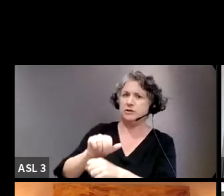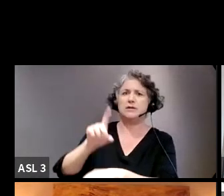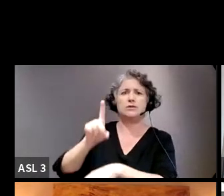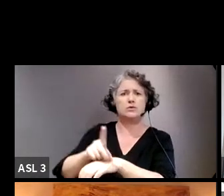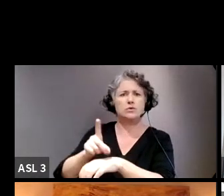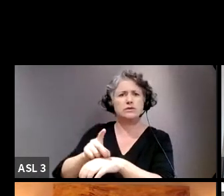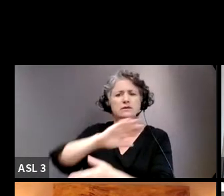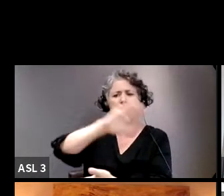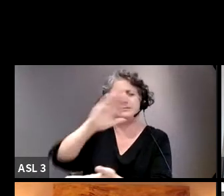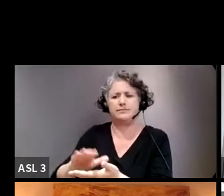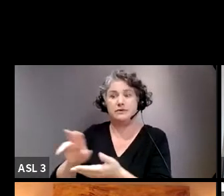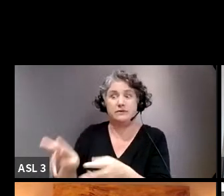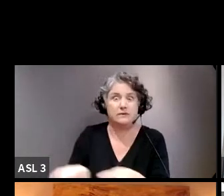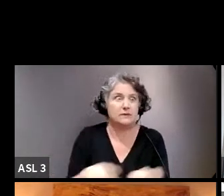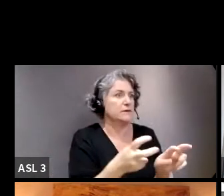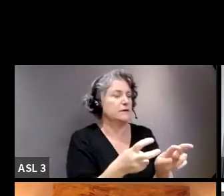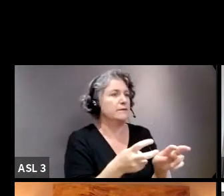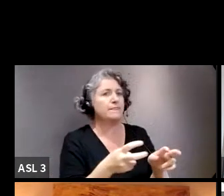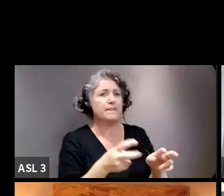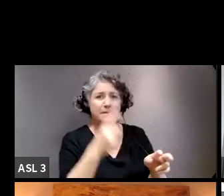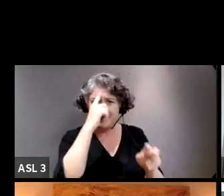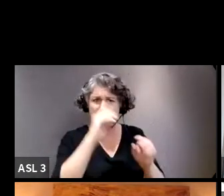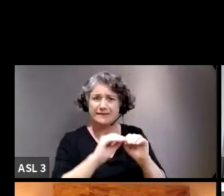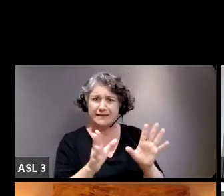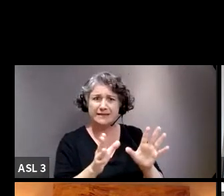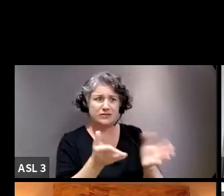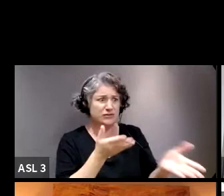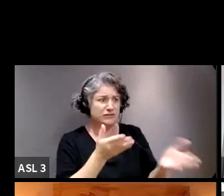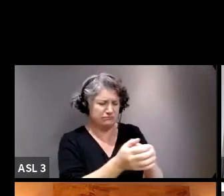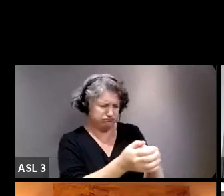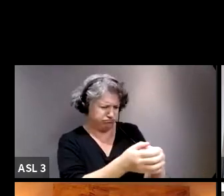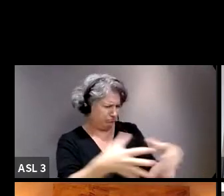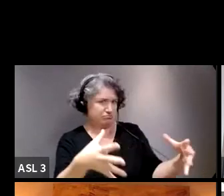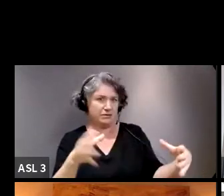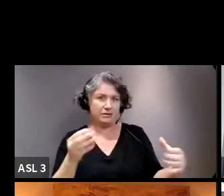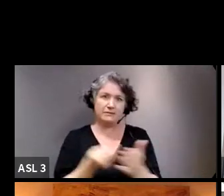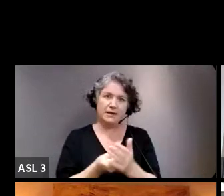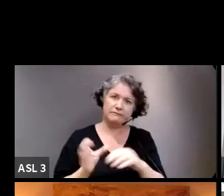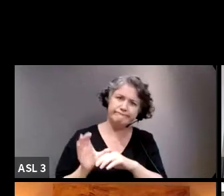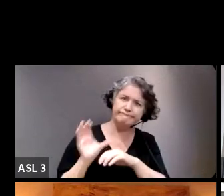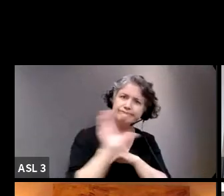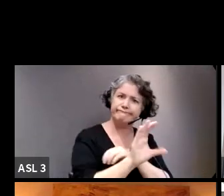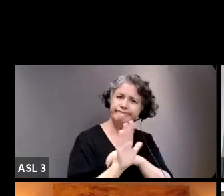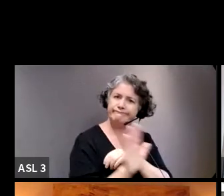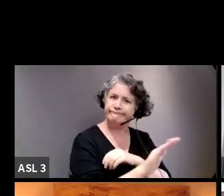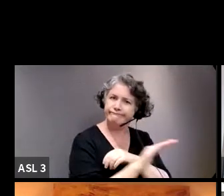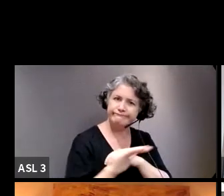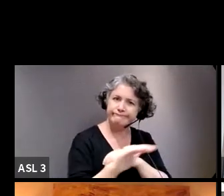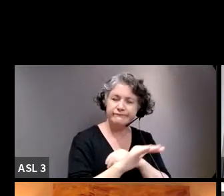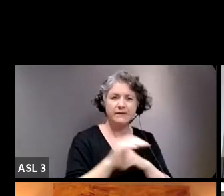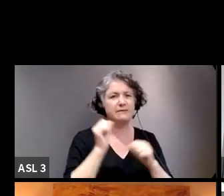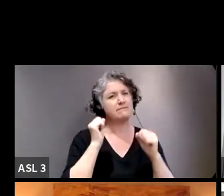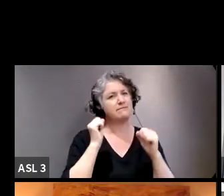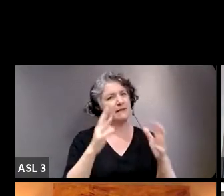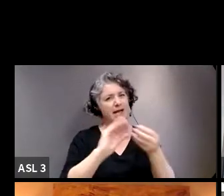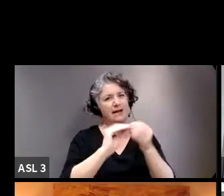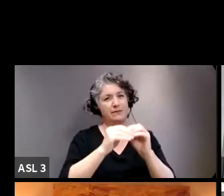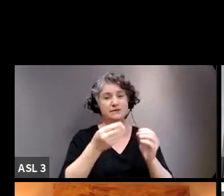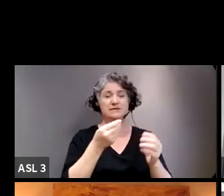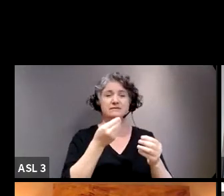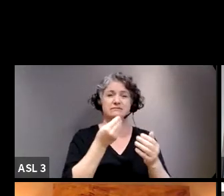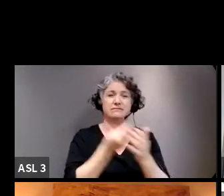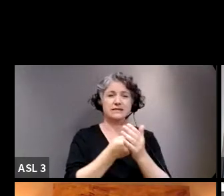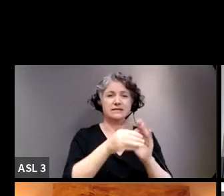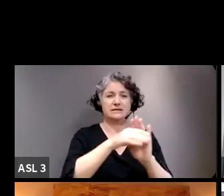to actually spend money to expand those services instead there are a bunch of forecasted numbers in the budget report